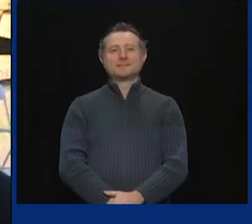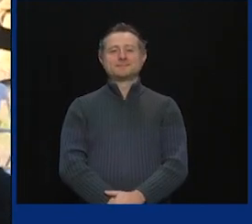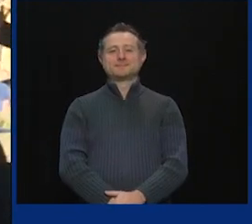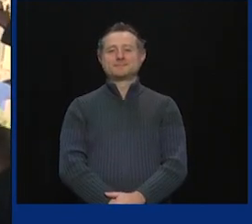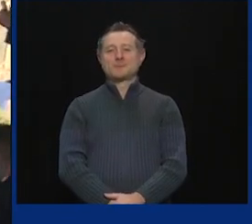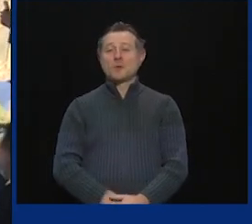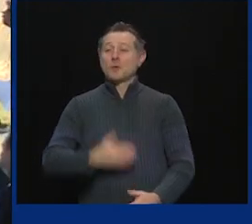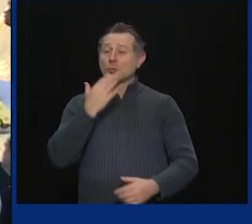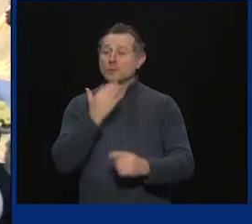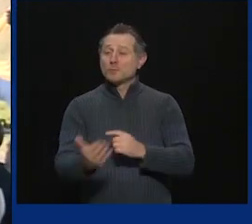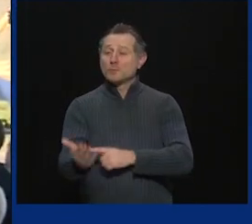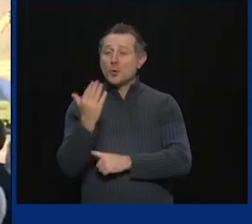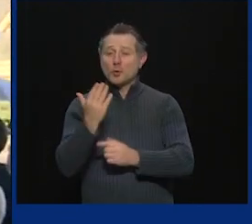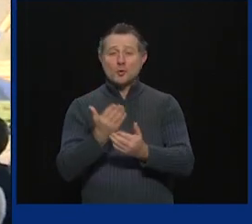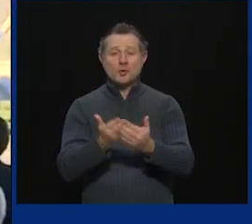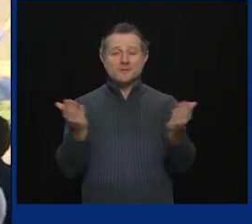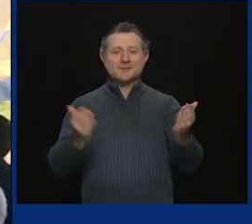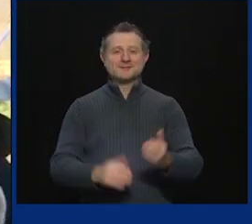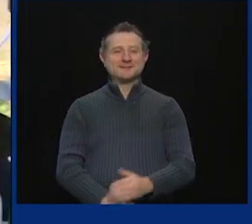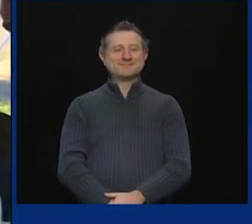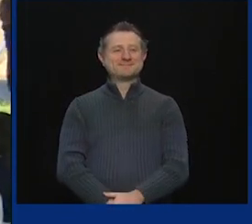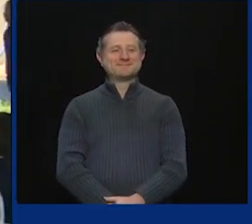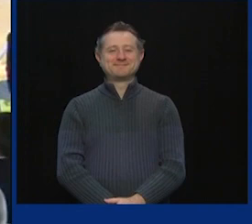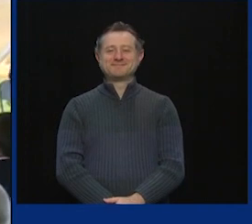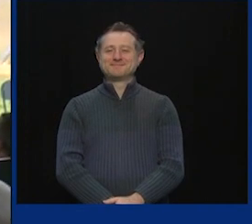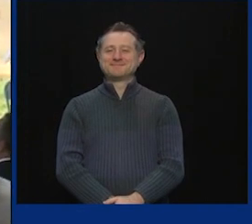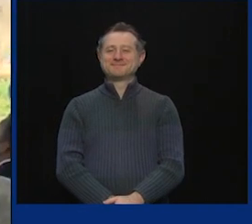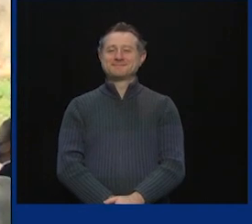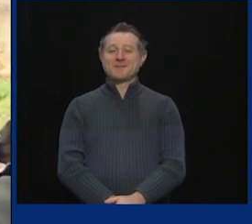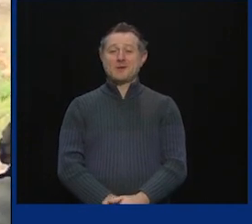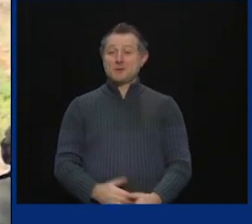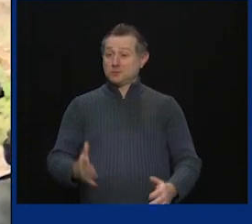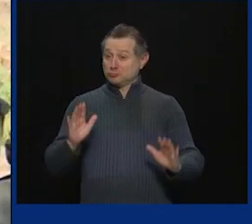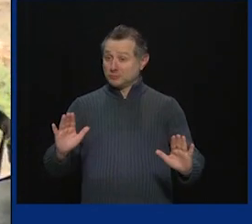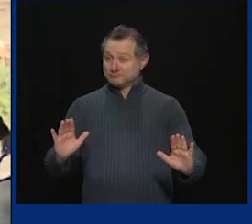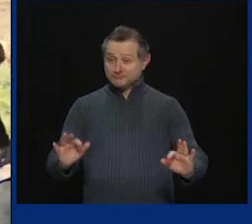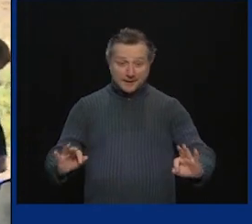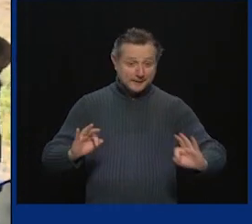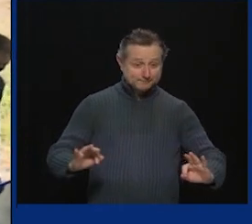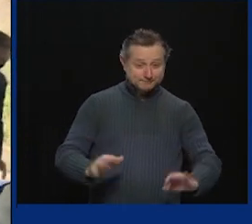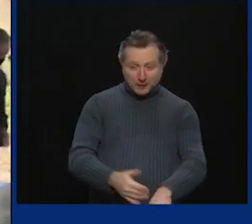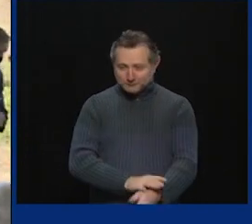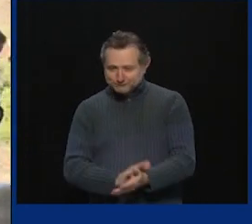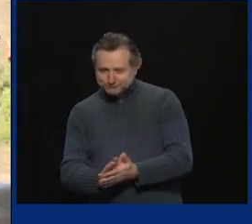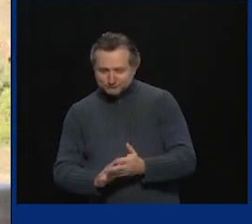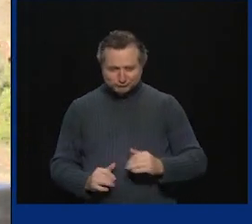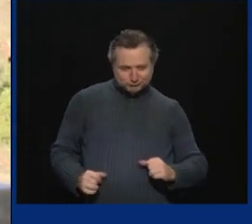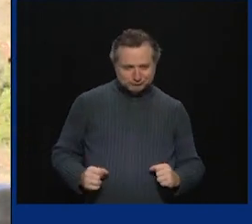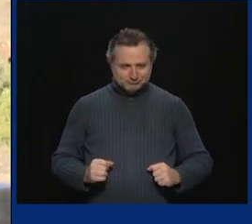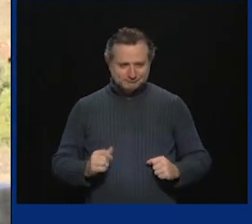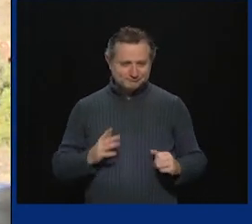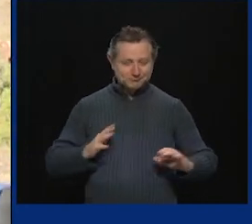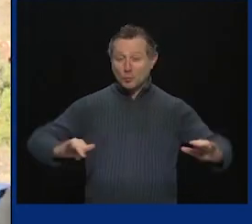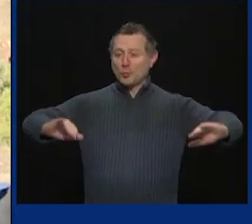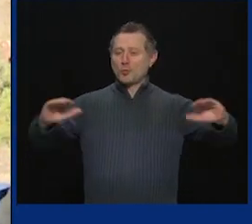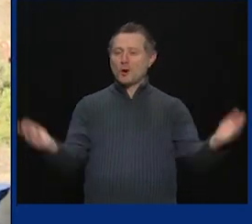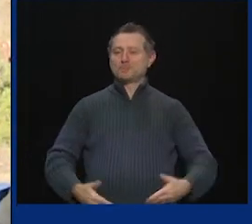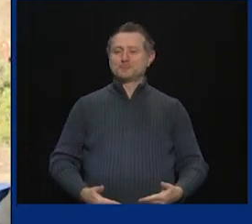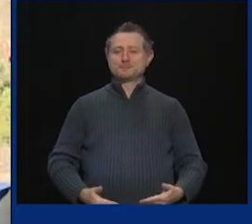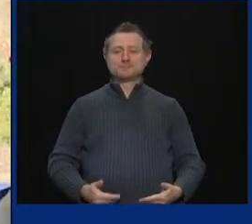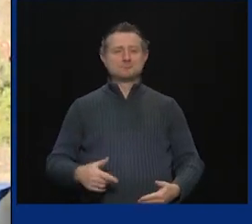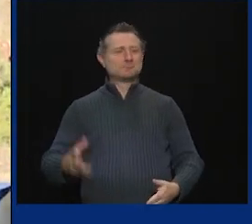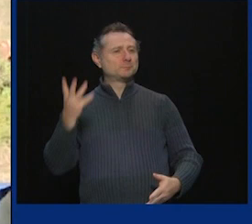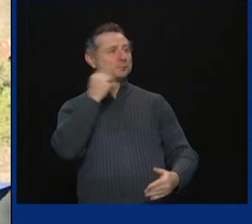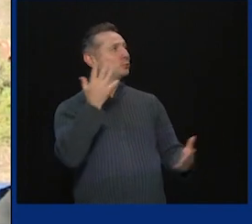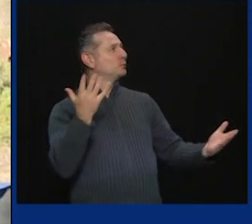Good morning. All right, we're enthusiastic. I like that. Welcome. What a beautiful day to be in Genesee